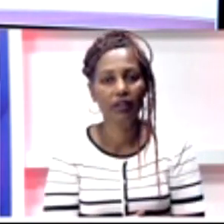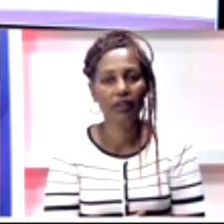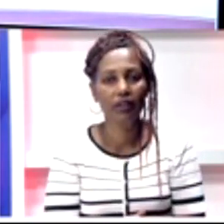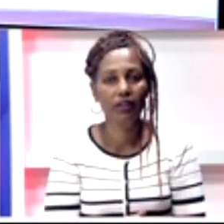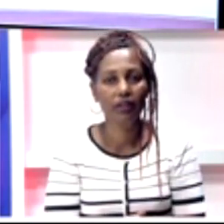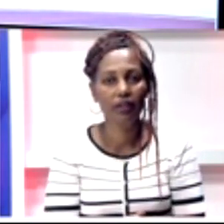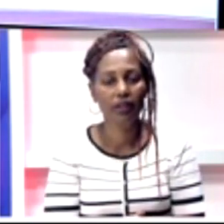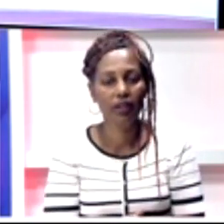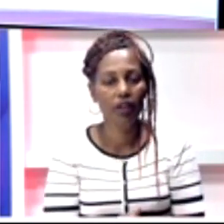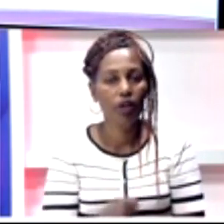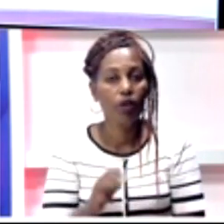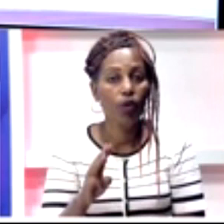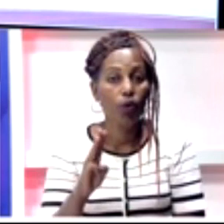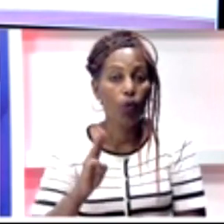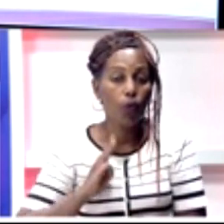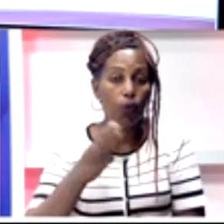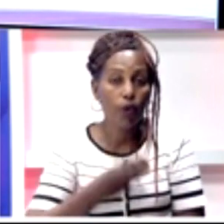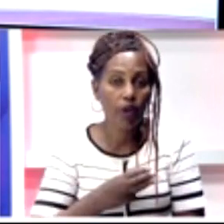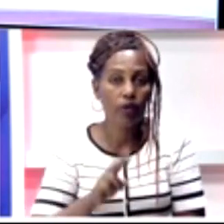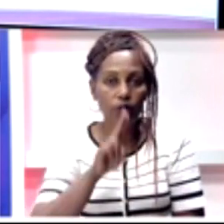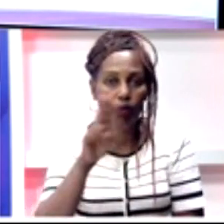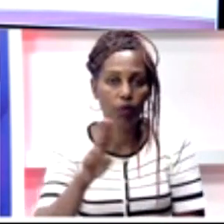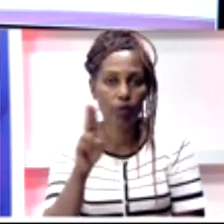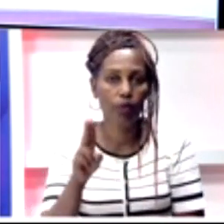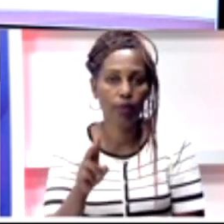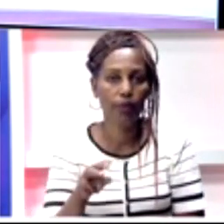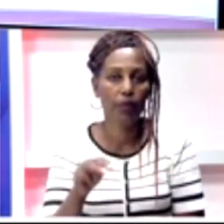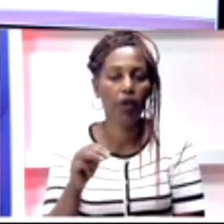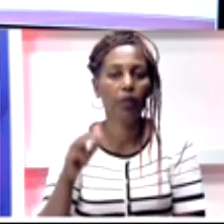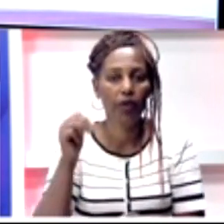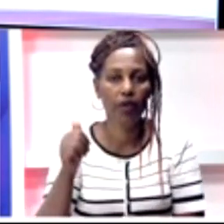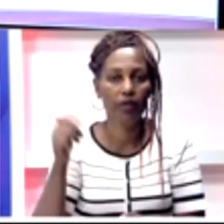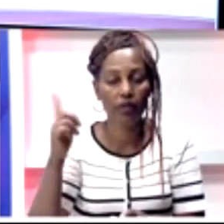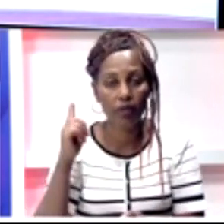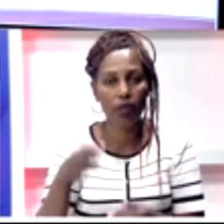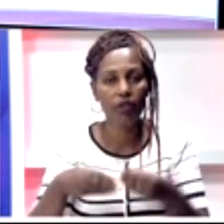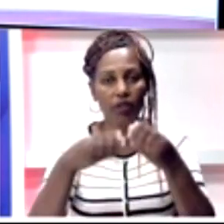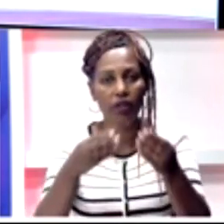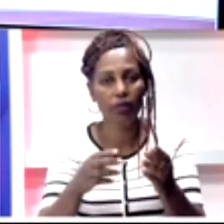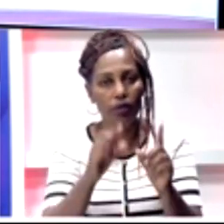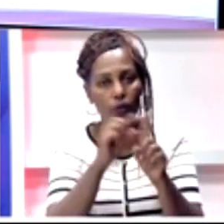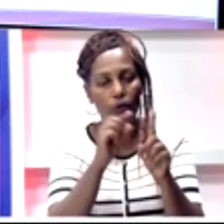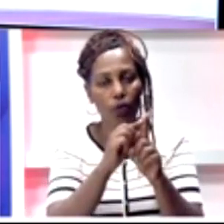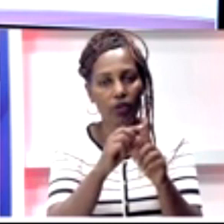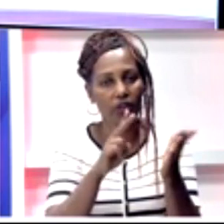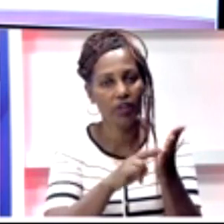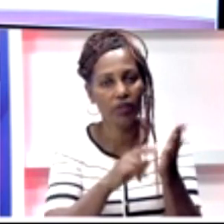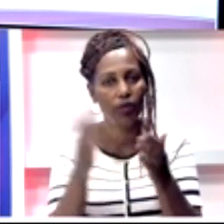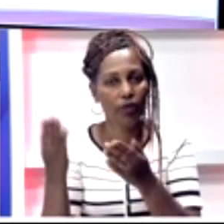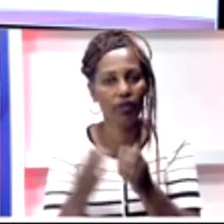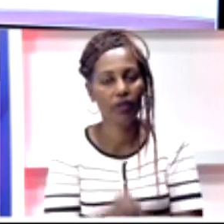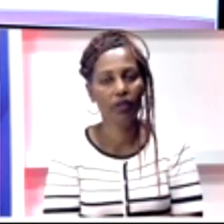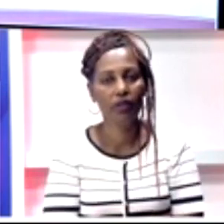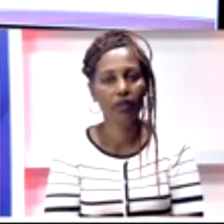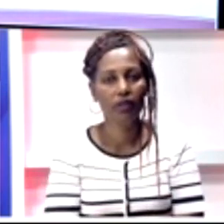We can use these phrases like "might be," "maybe," "could be," "probably," and